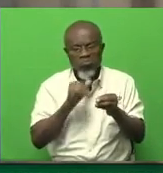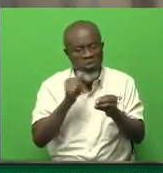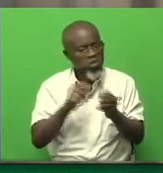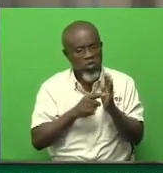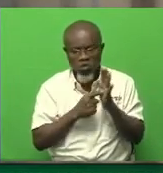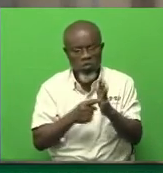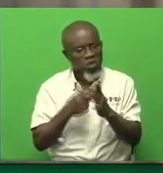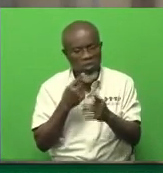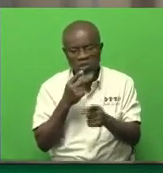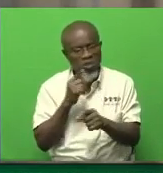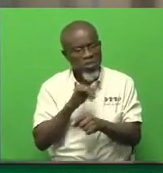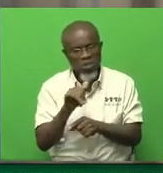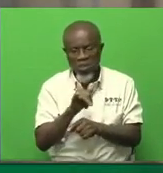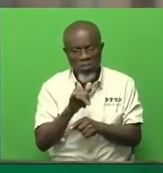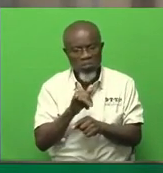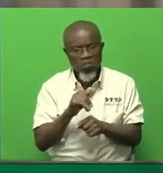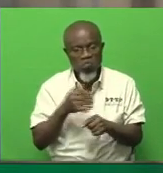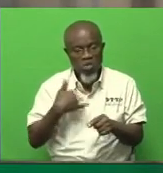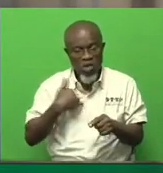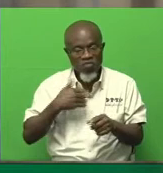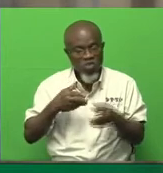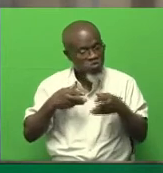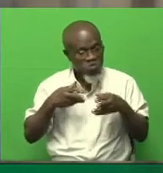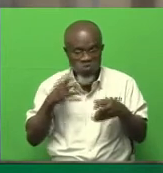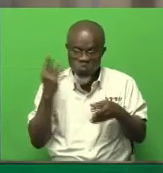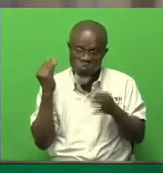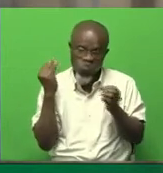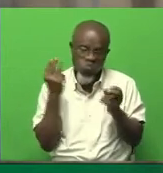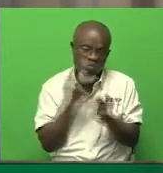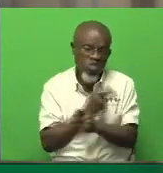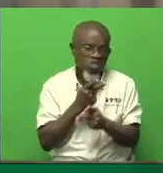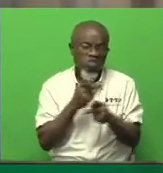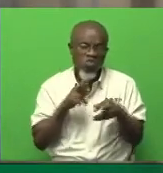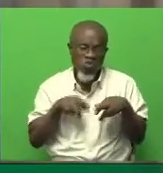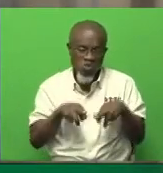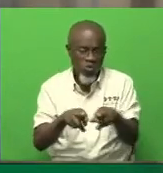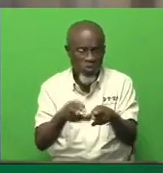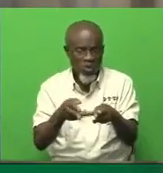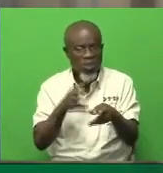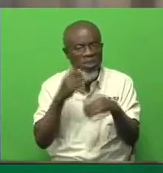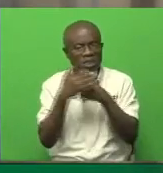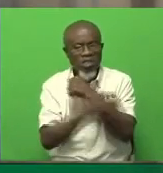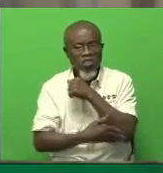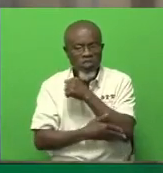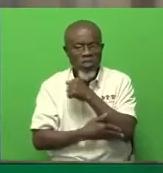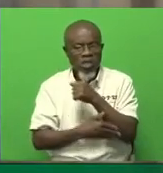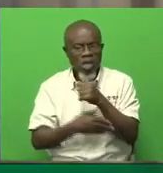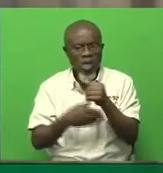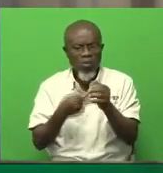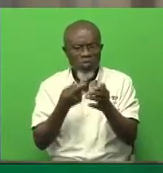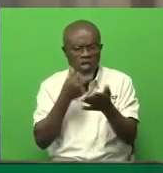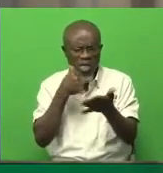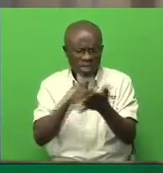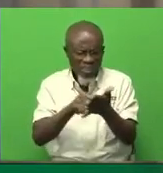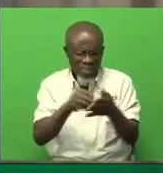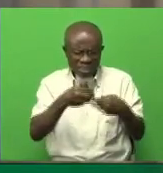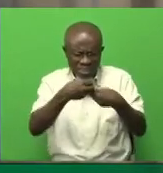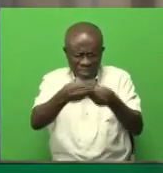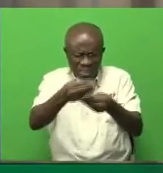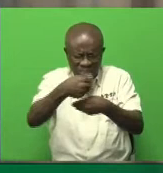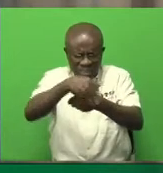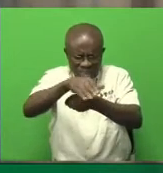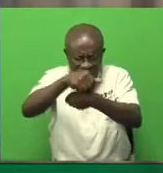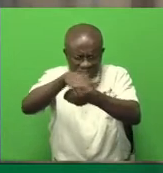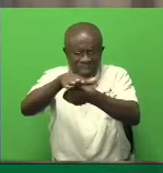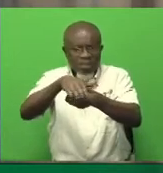in the country right now and no matter how many times we've written to the minister he's never responded there's a plan that the Minnesota come